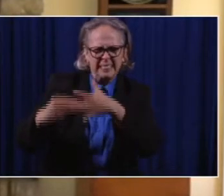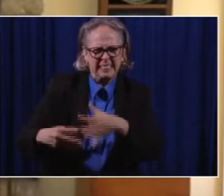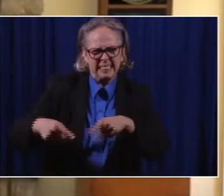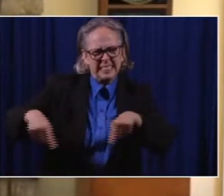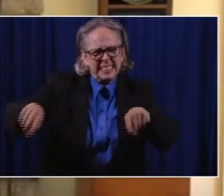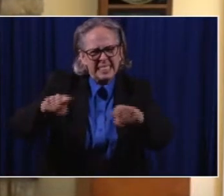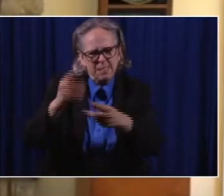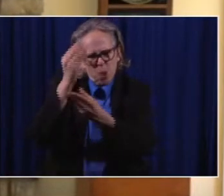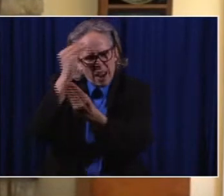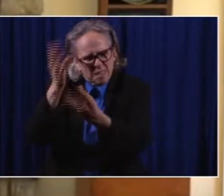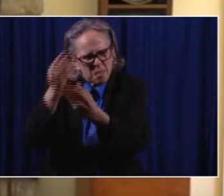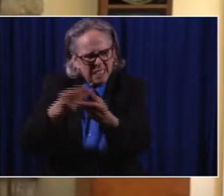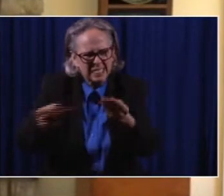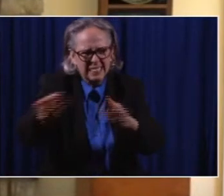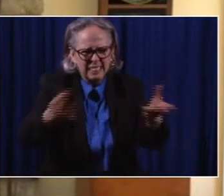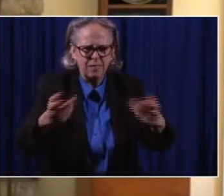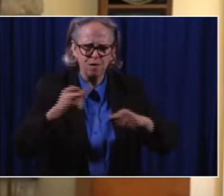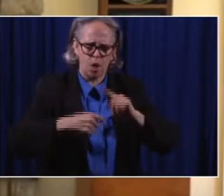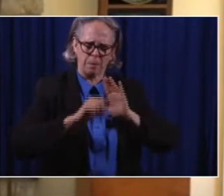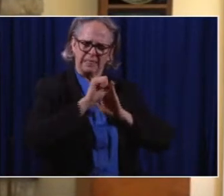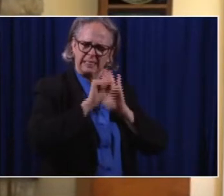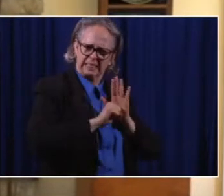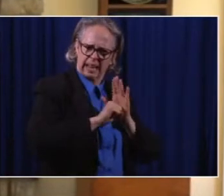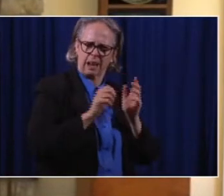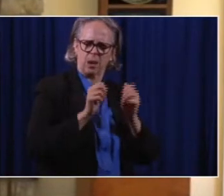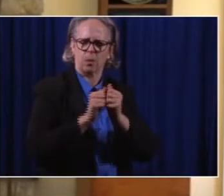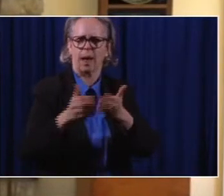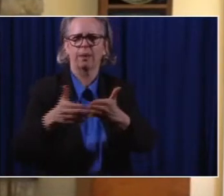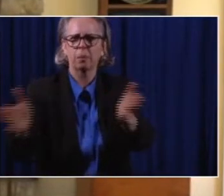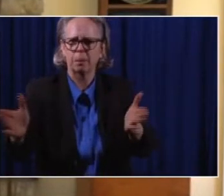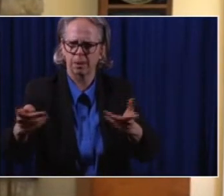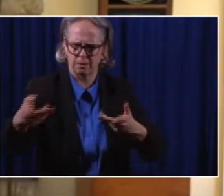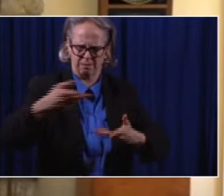and then carrying out what we need to do at the county level.